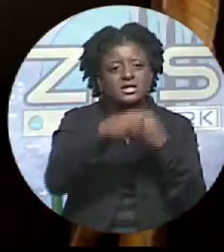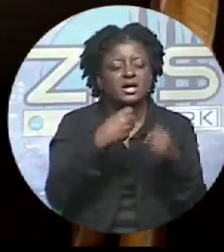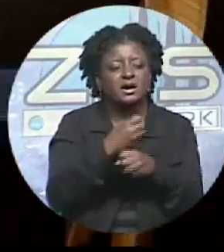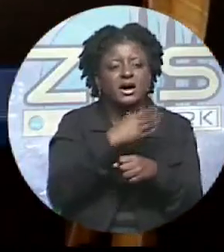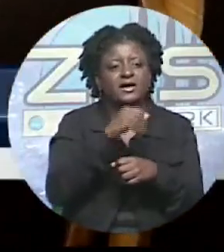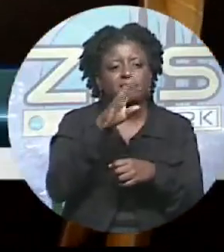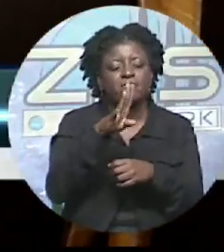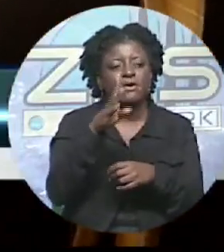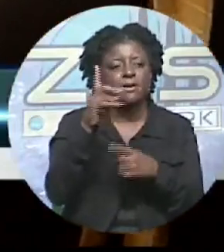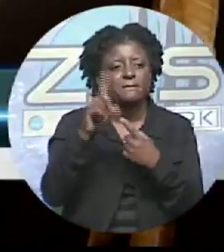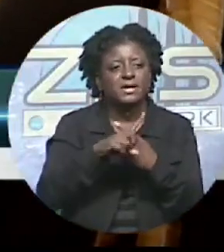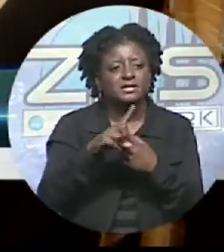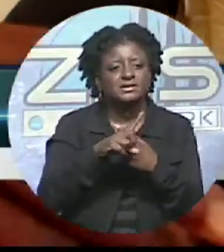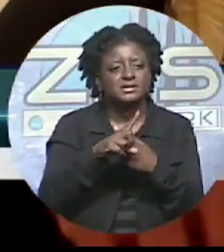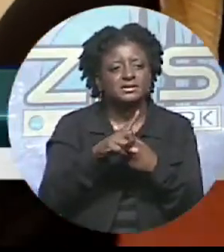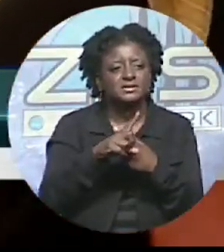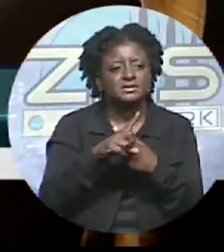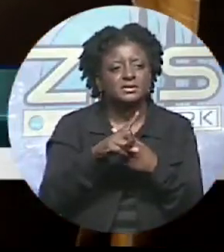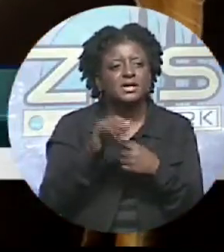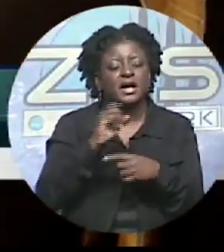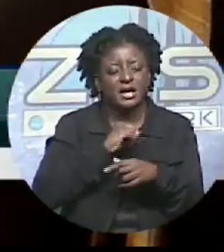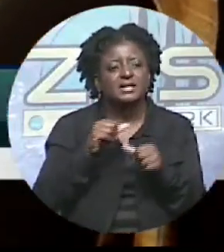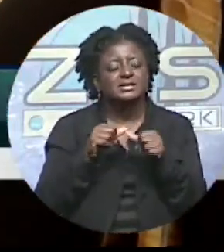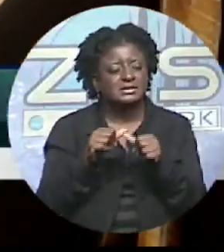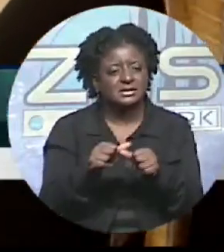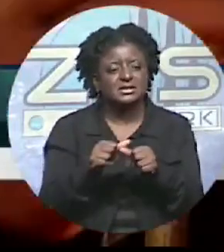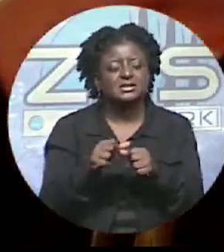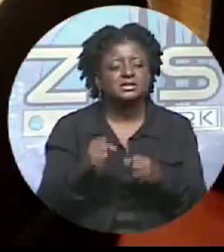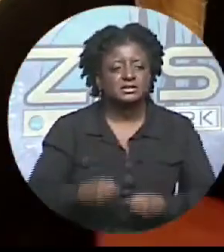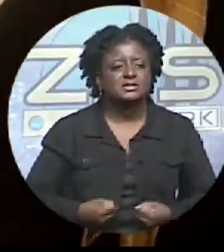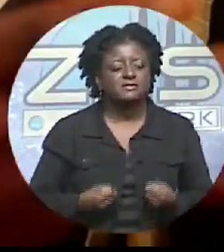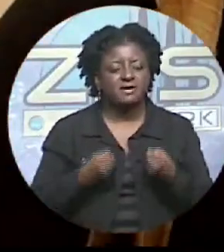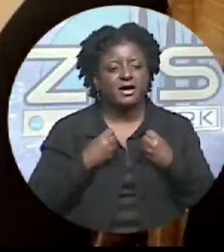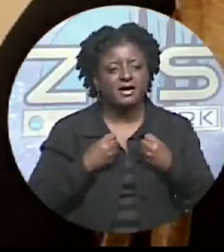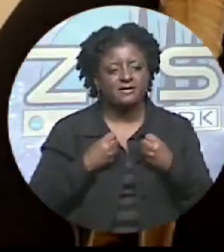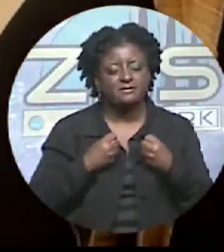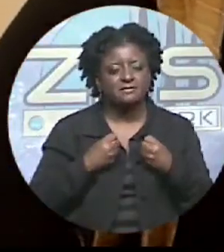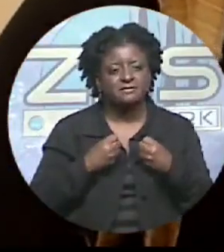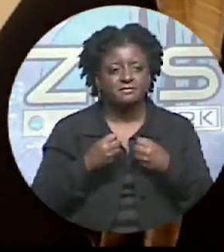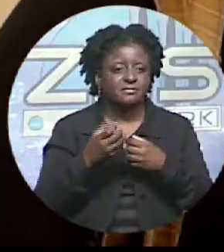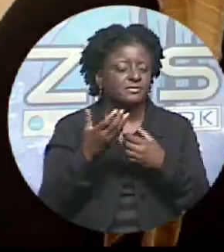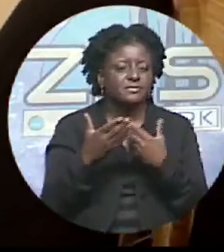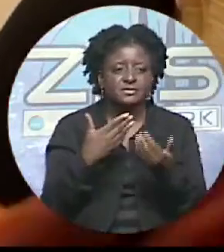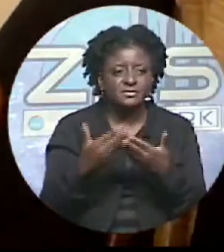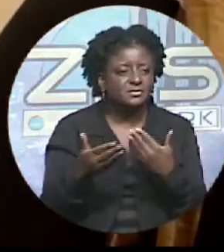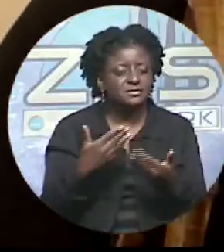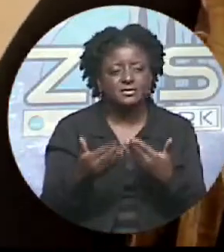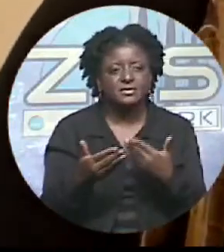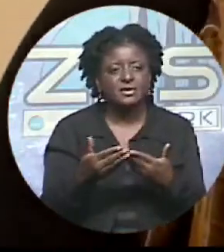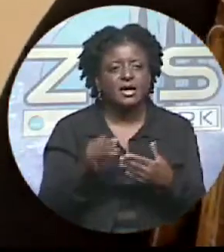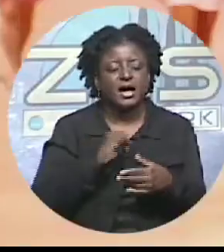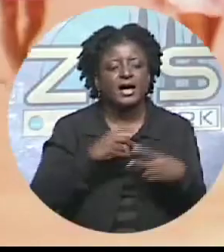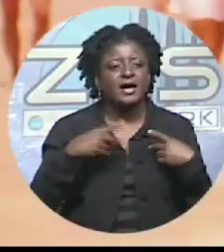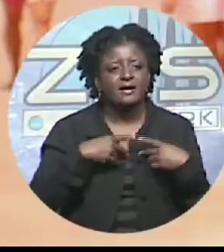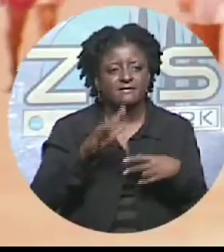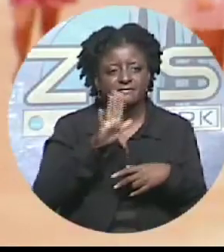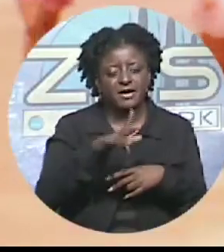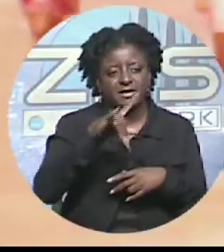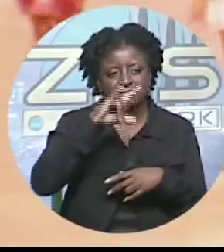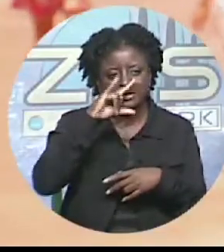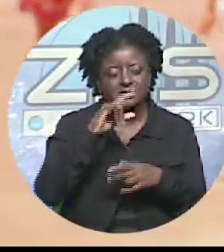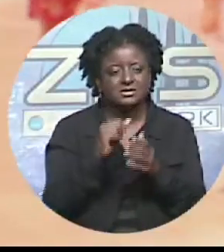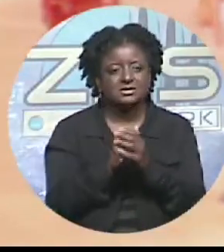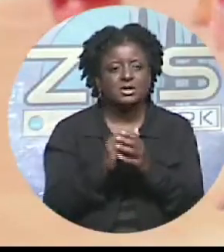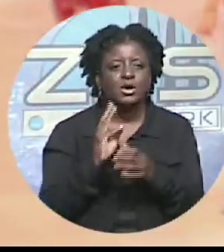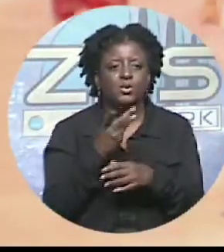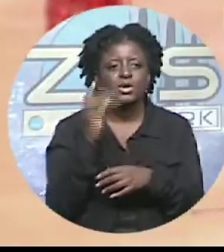gone to no government for that. I still survive. In the midst of it all, I still survive. So, and I had 5 kids. We also